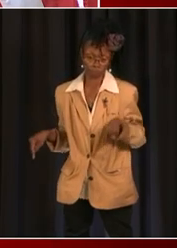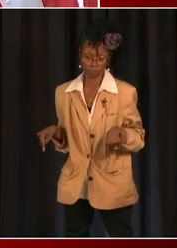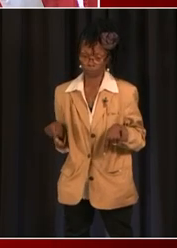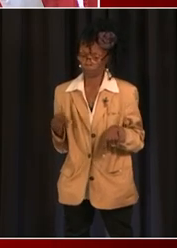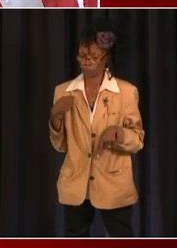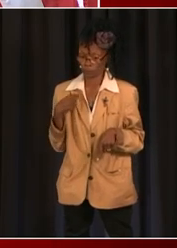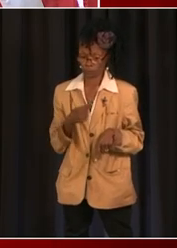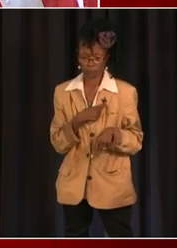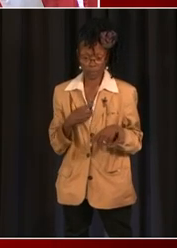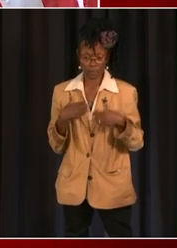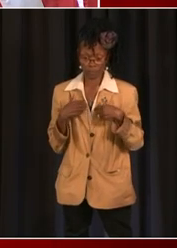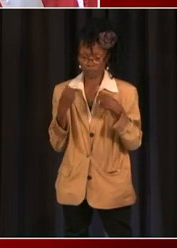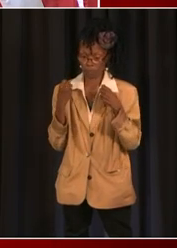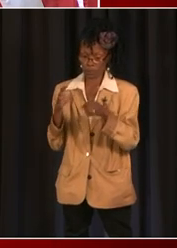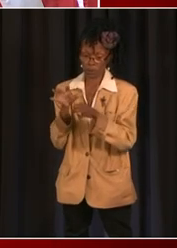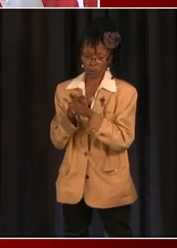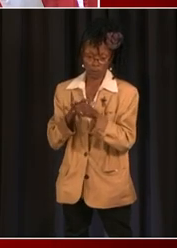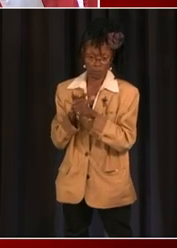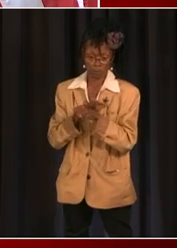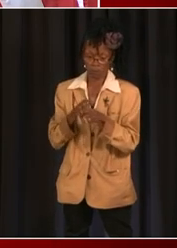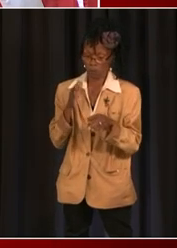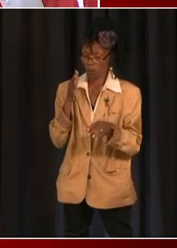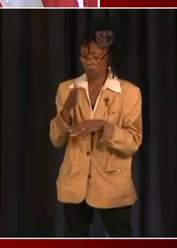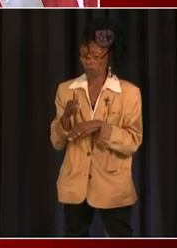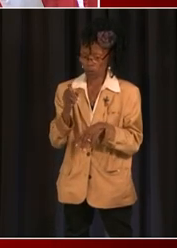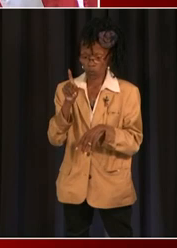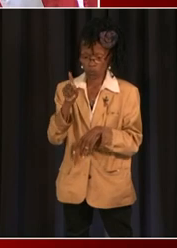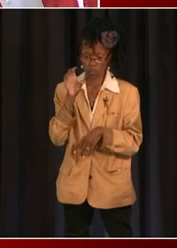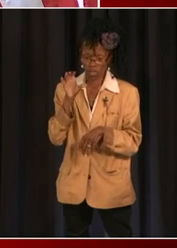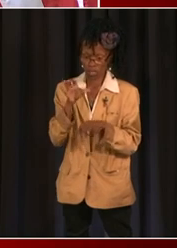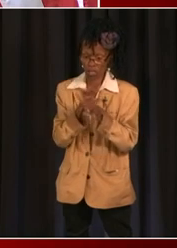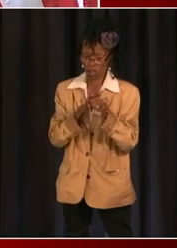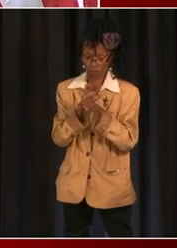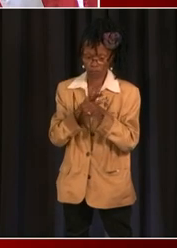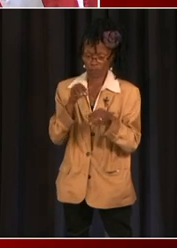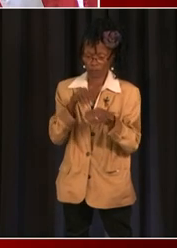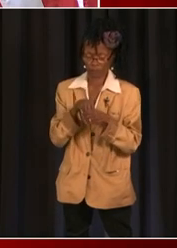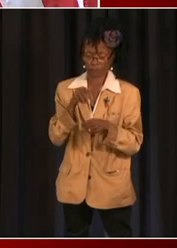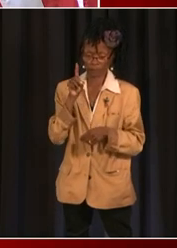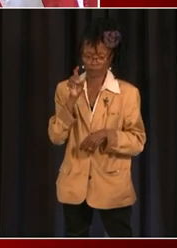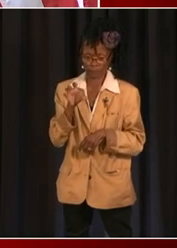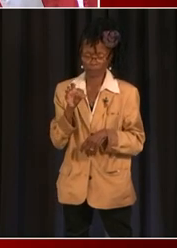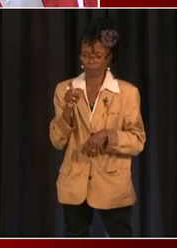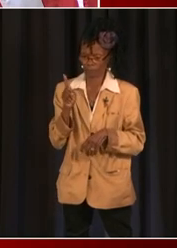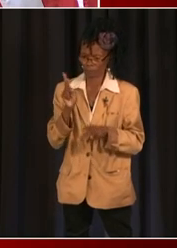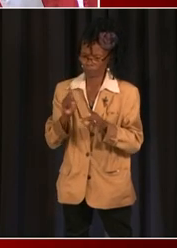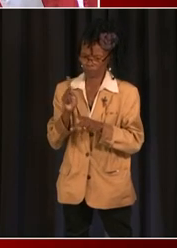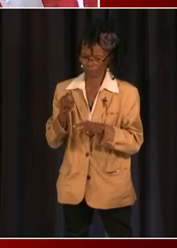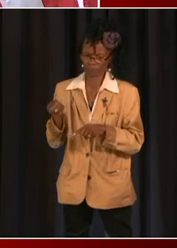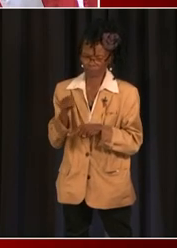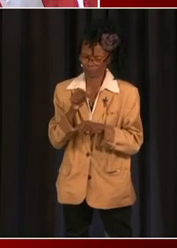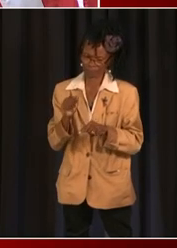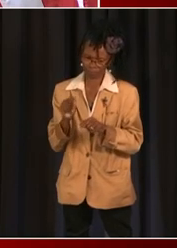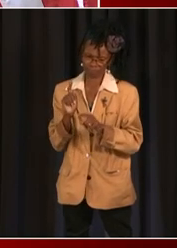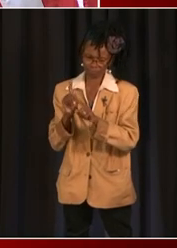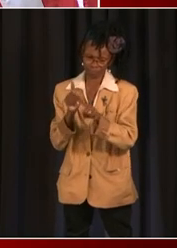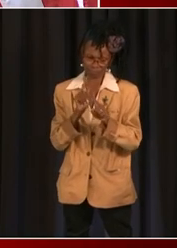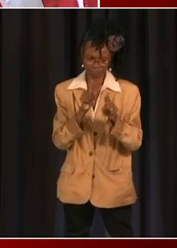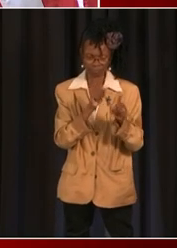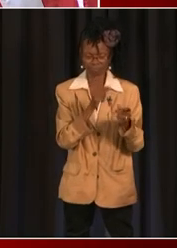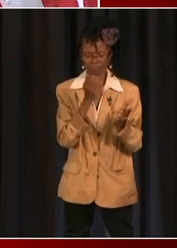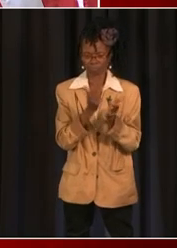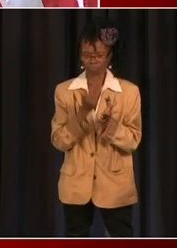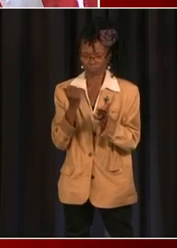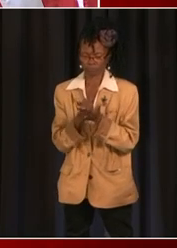locations, over 100 locations, standing locations throughout the district where people can receive their COVID-19 vaccines. All